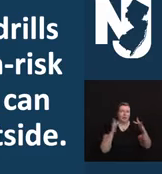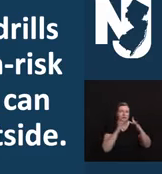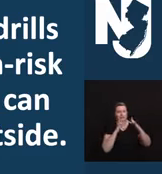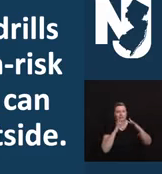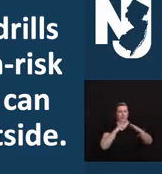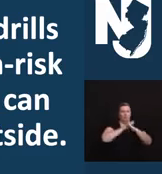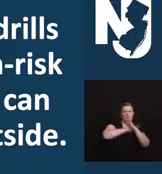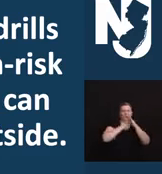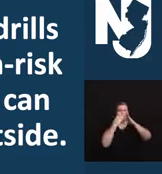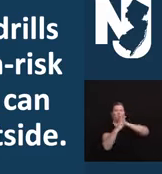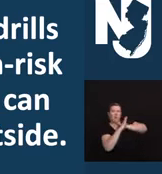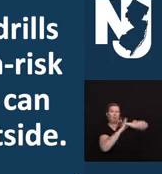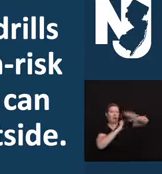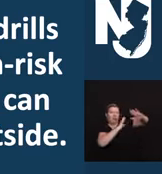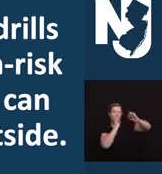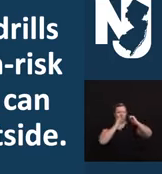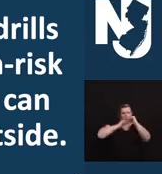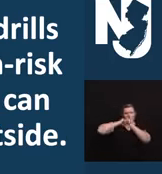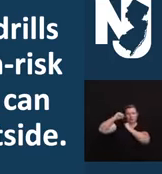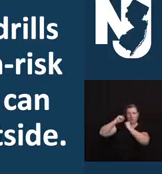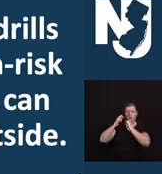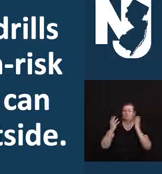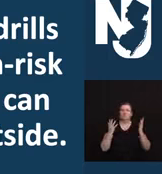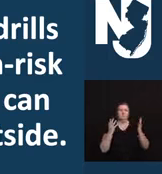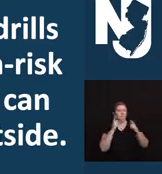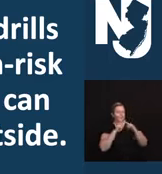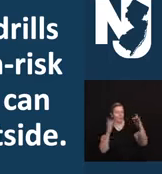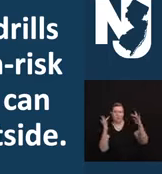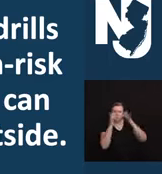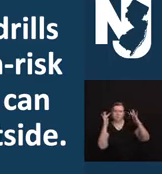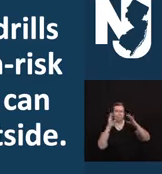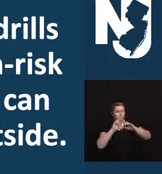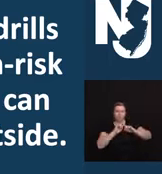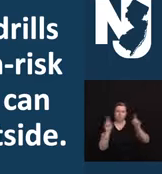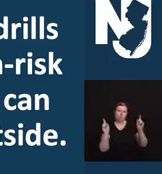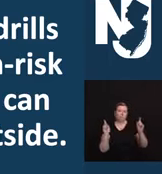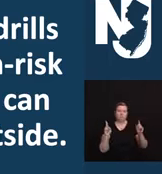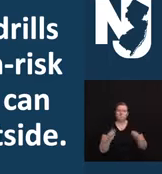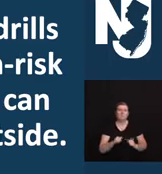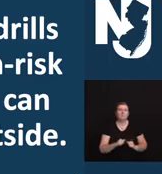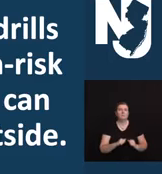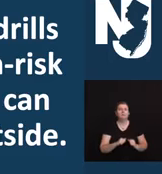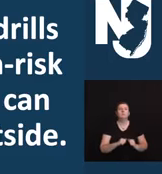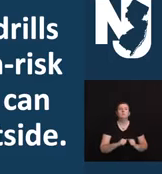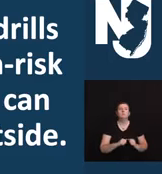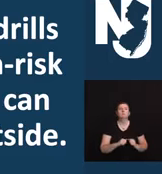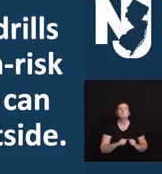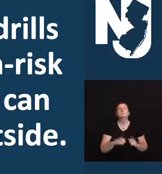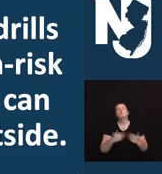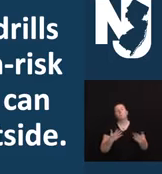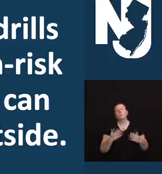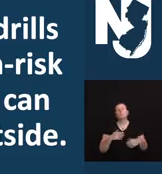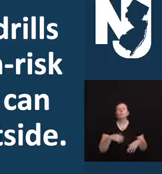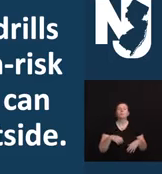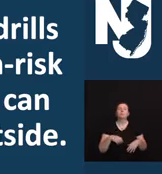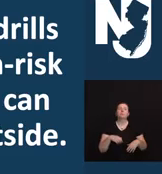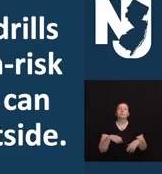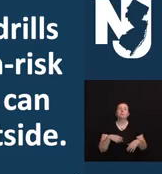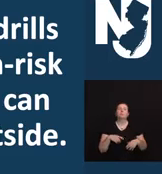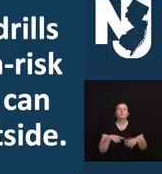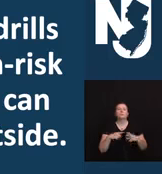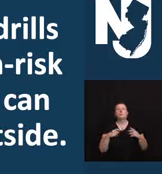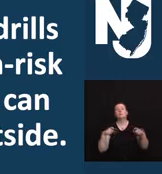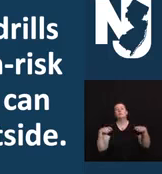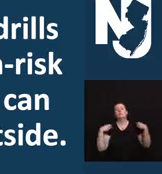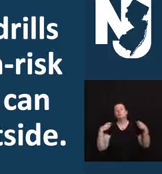while indoors. Other activities that fall under the definition of indoor recreation include yoga and